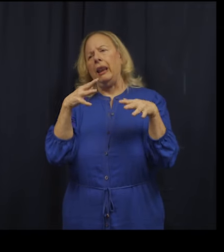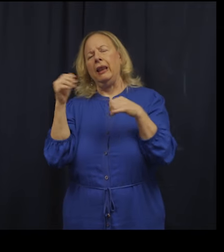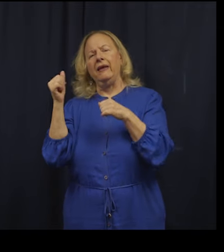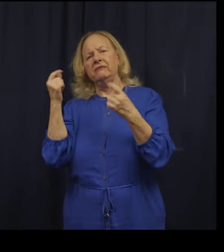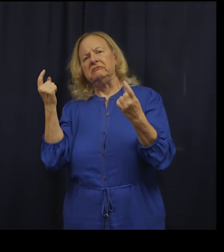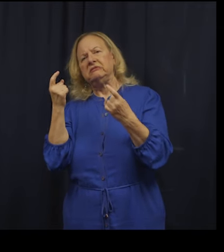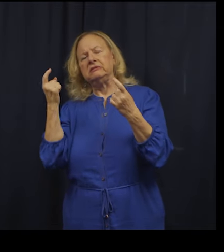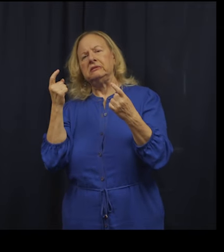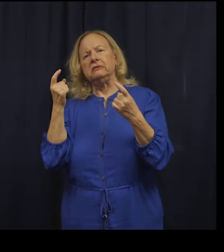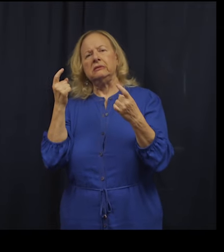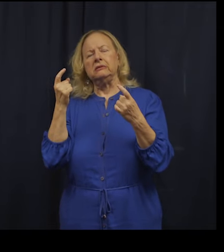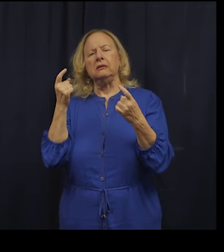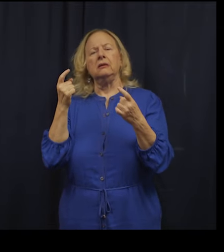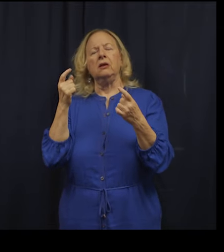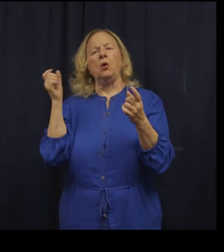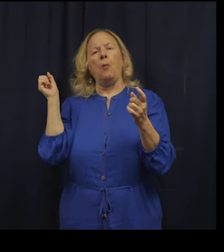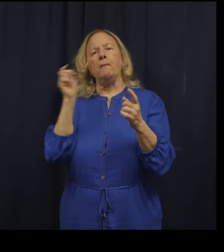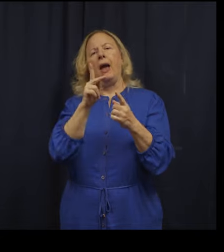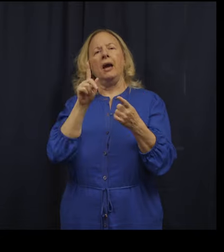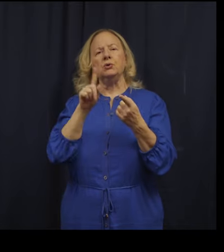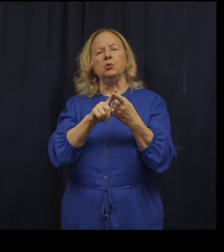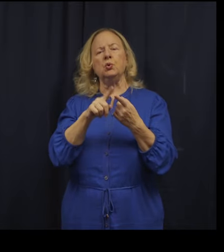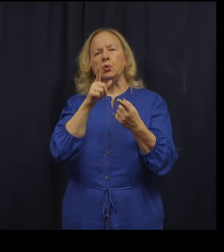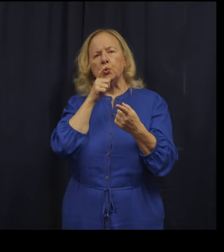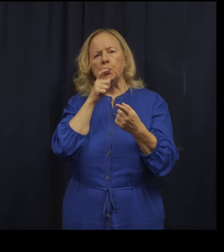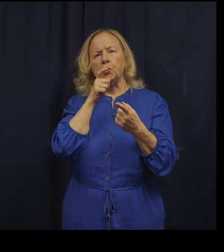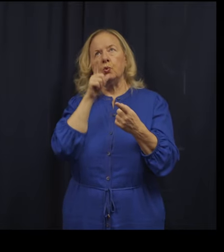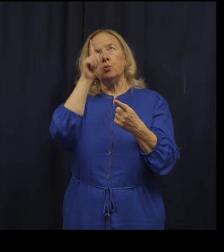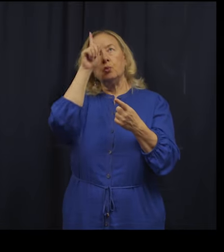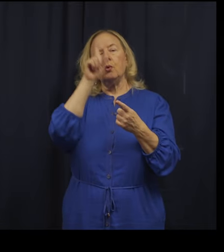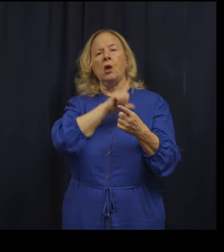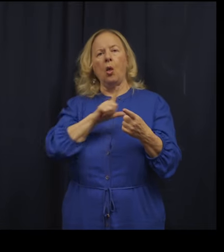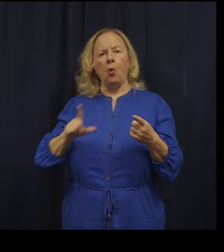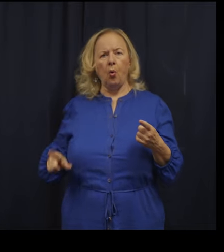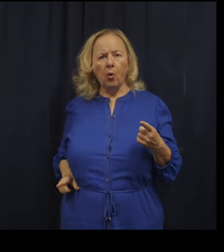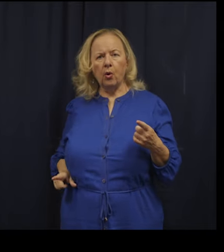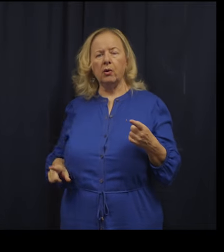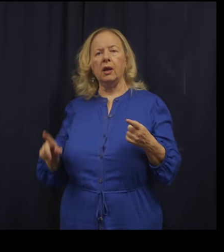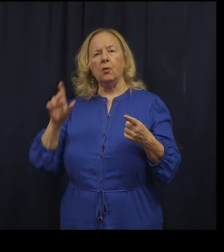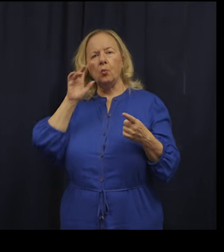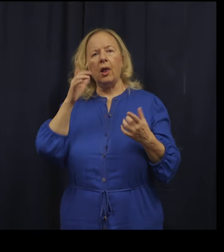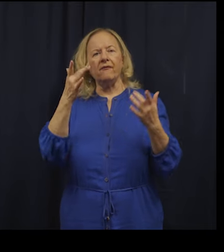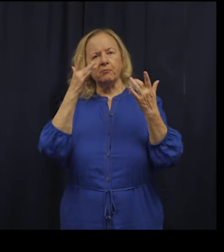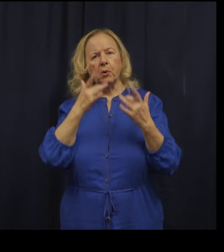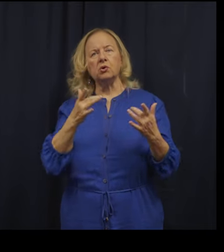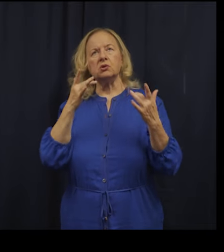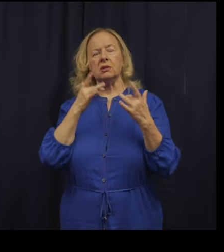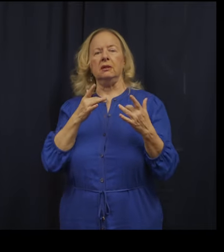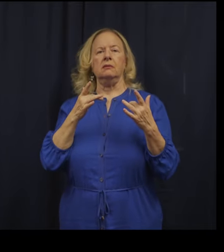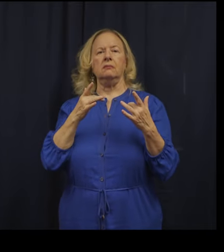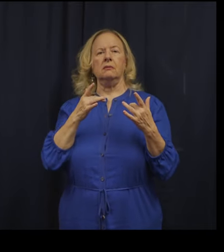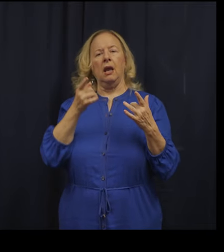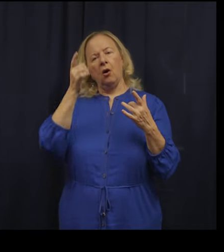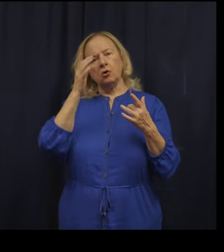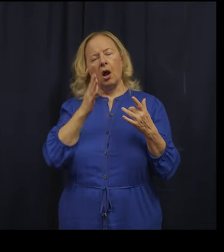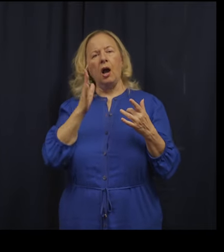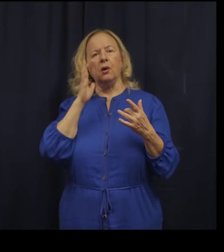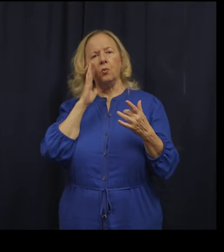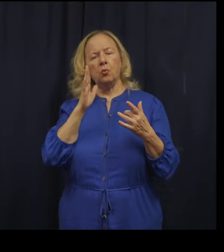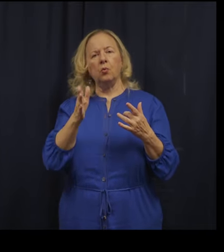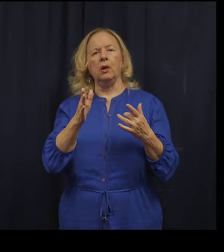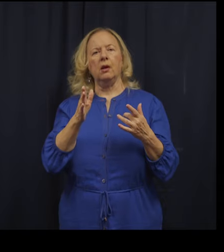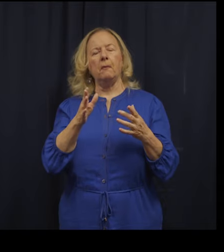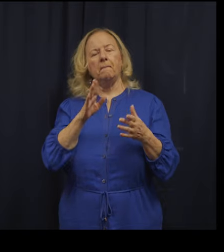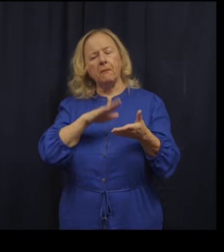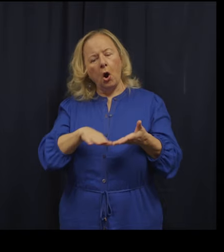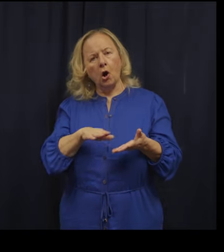the unrighteous man his thoughts. Let him return to who? The Lord, and he will have mercy on him, and to our God he will